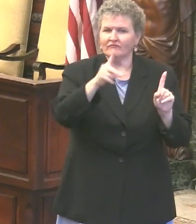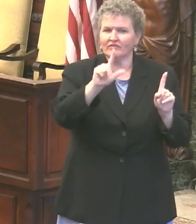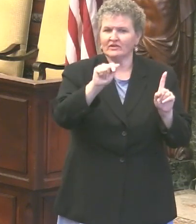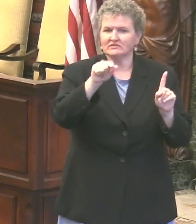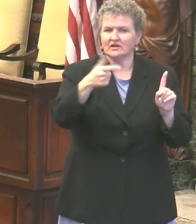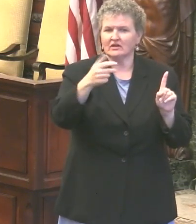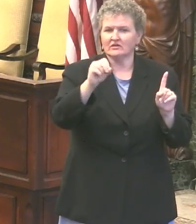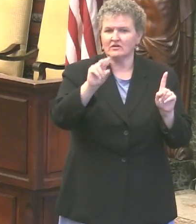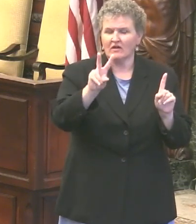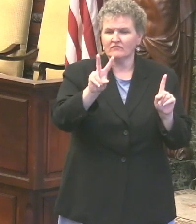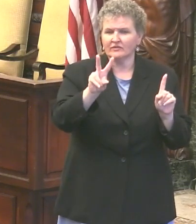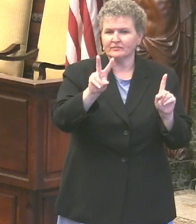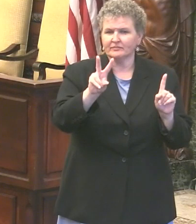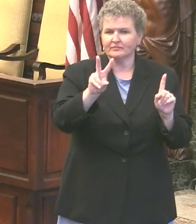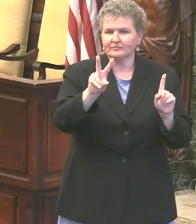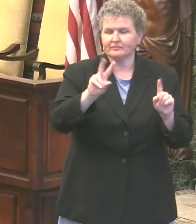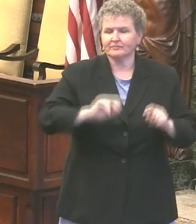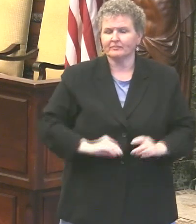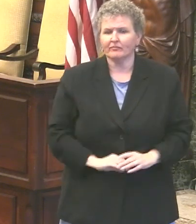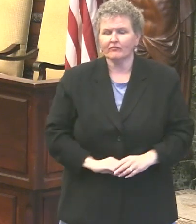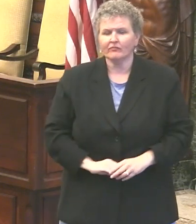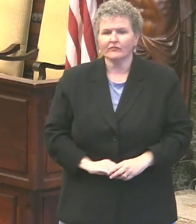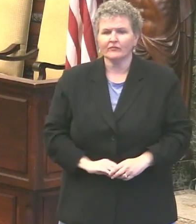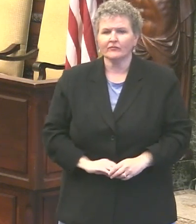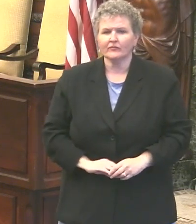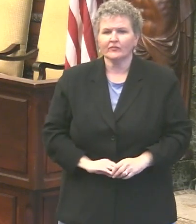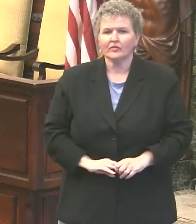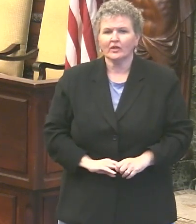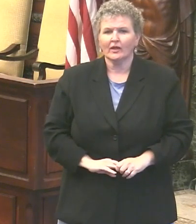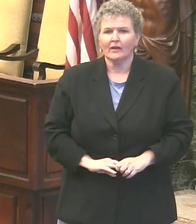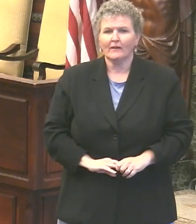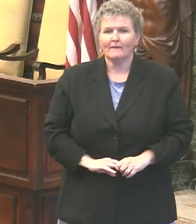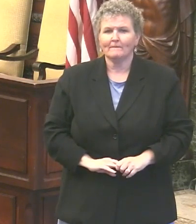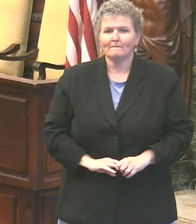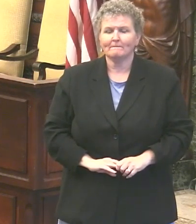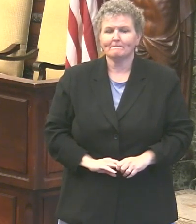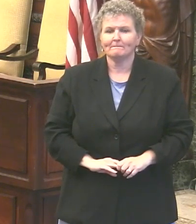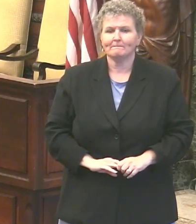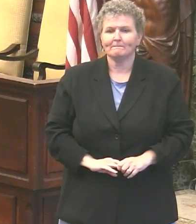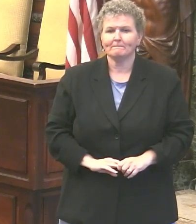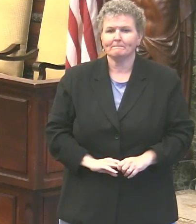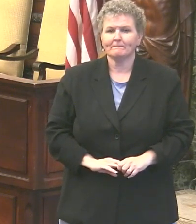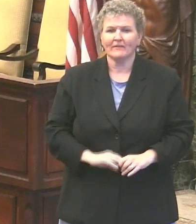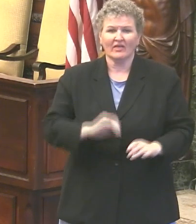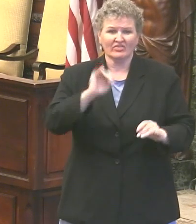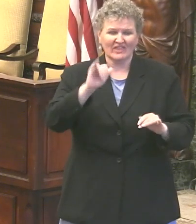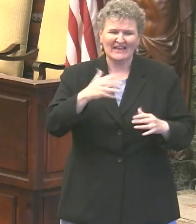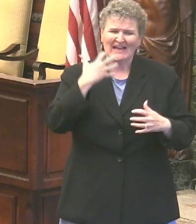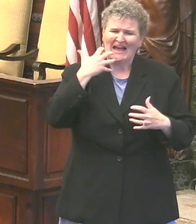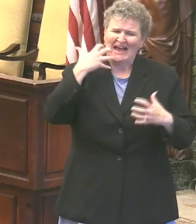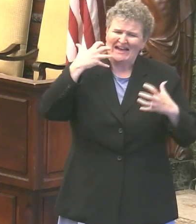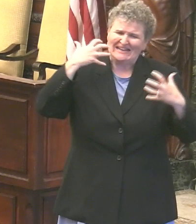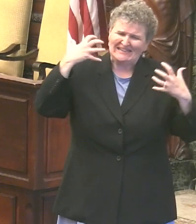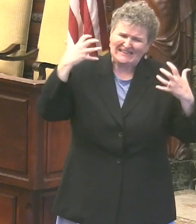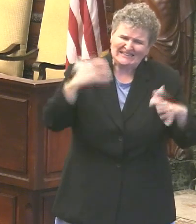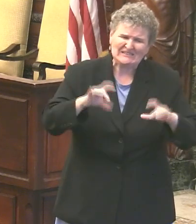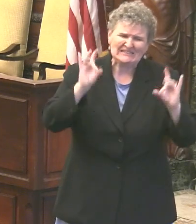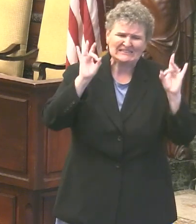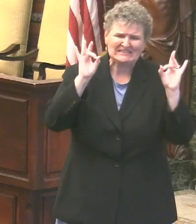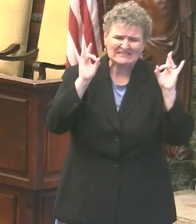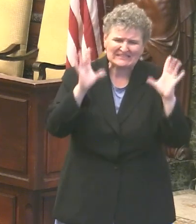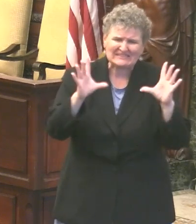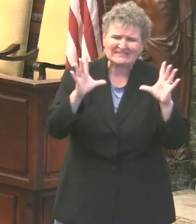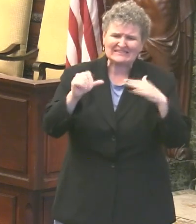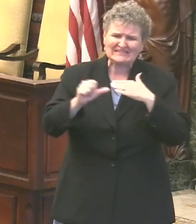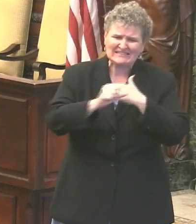that's phila.gov. This oppressive heat can be dangerous, especially if you're an essential worker who must be outside